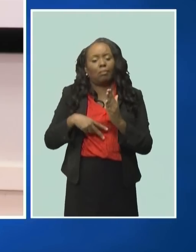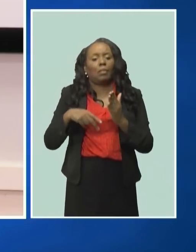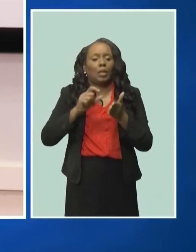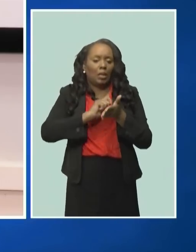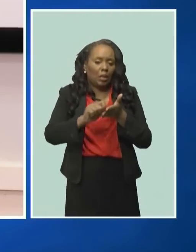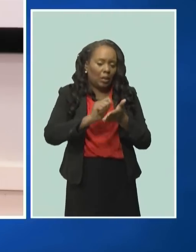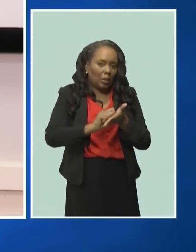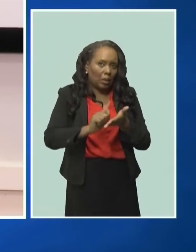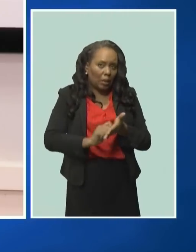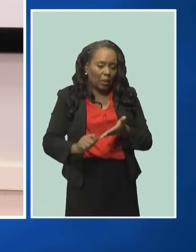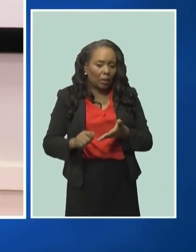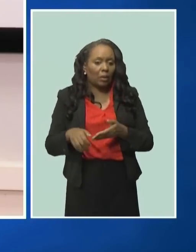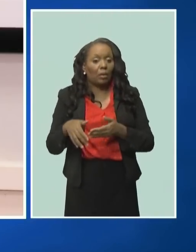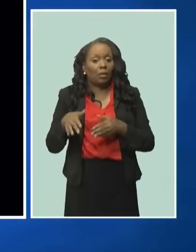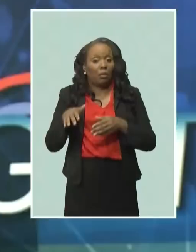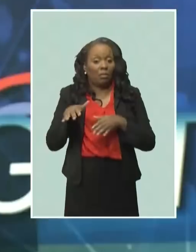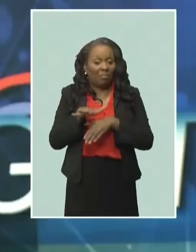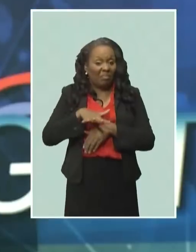locally.